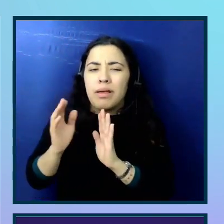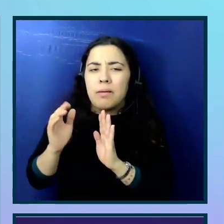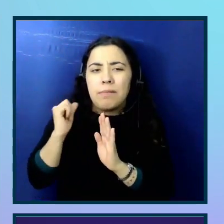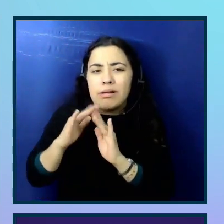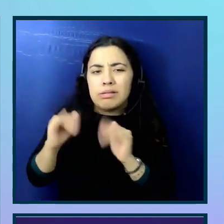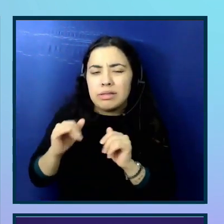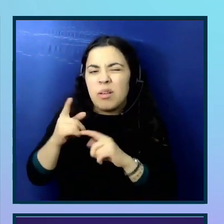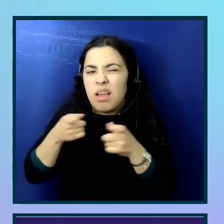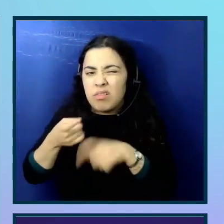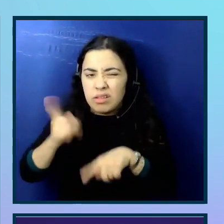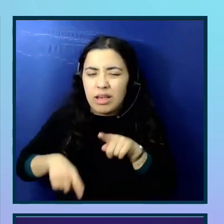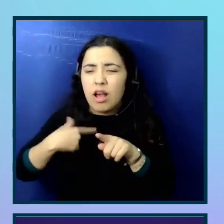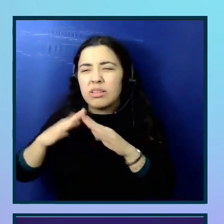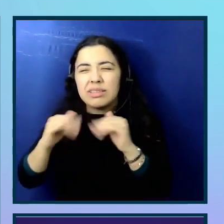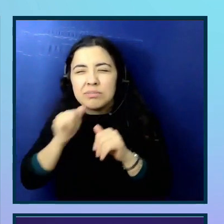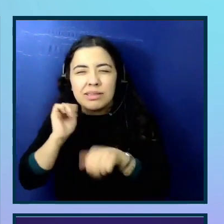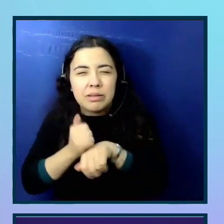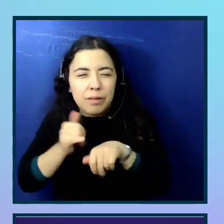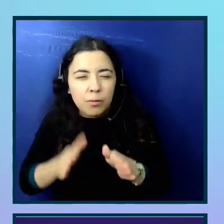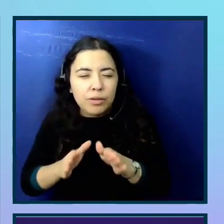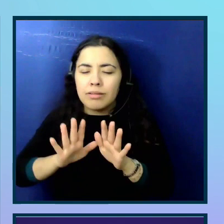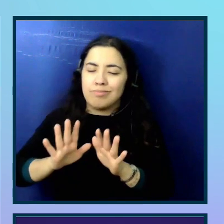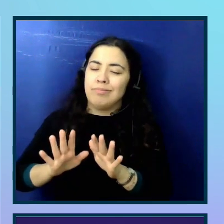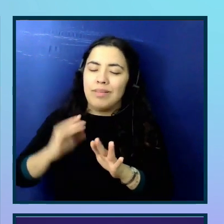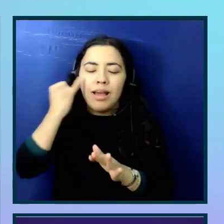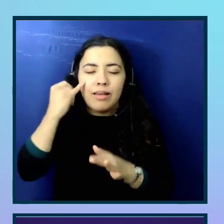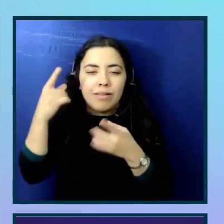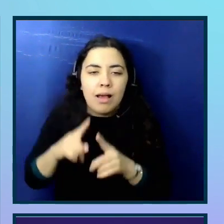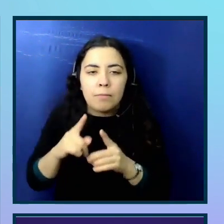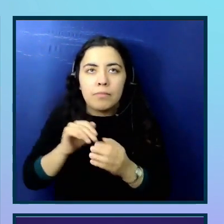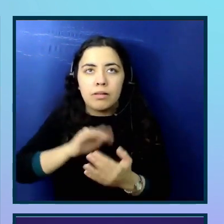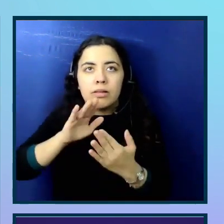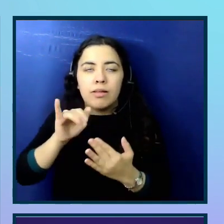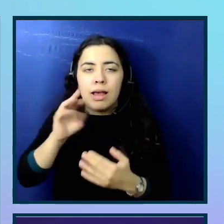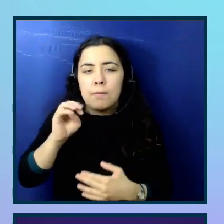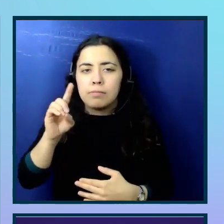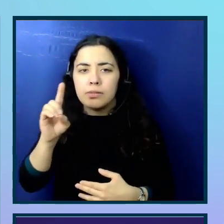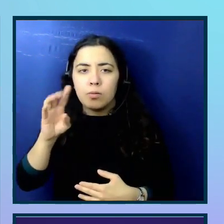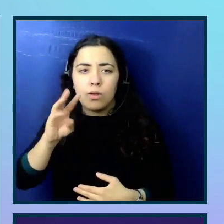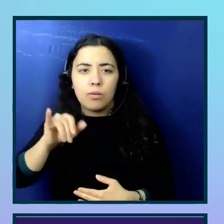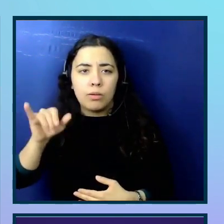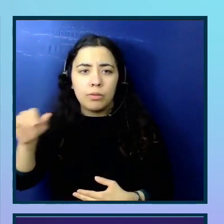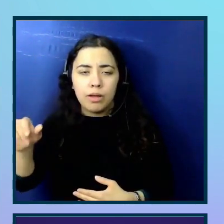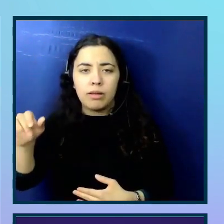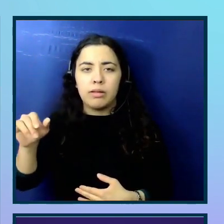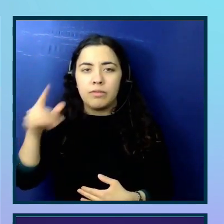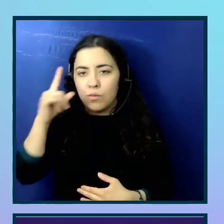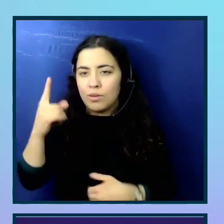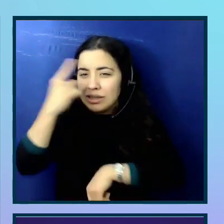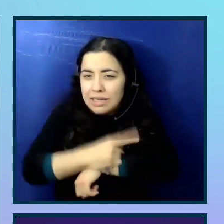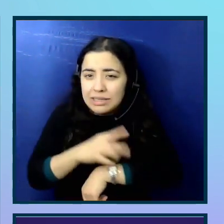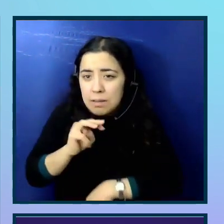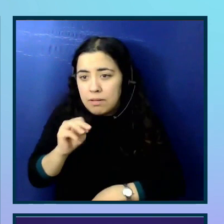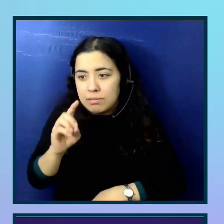set up like that. But, when it comes to things like MMDDYYY, when you're filling out dates, can